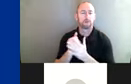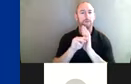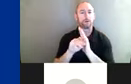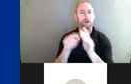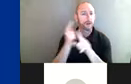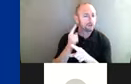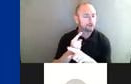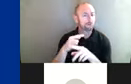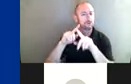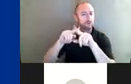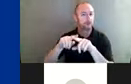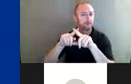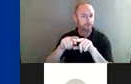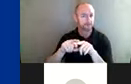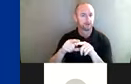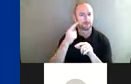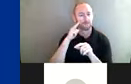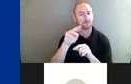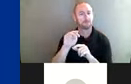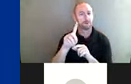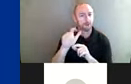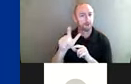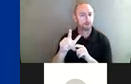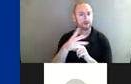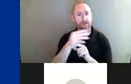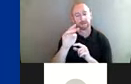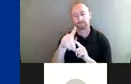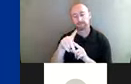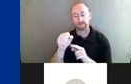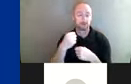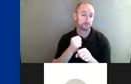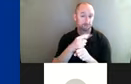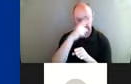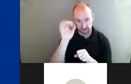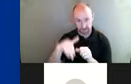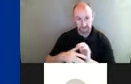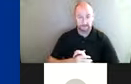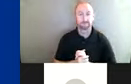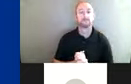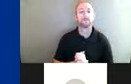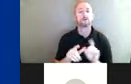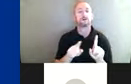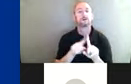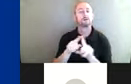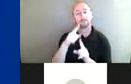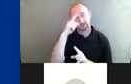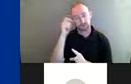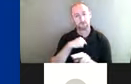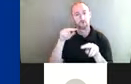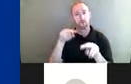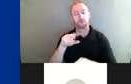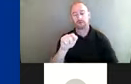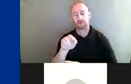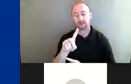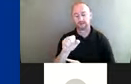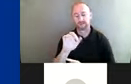and reliability of your model and any maps you make because of that. And also, since we're looking at